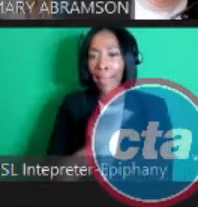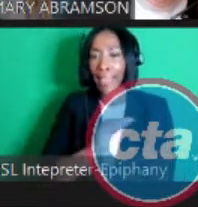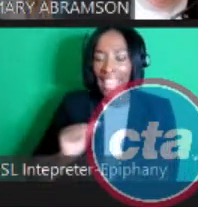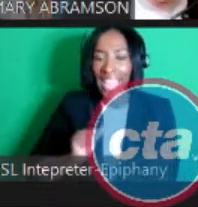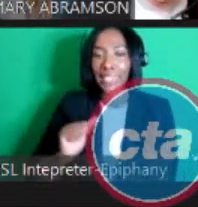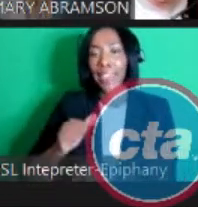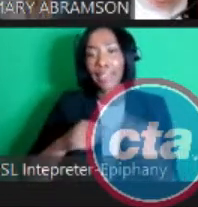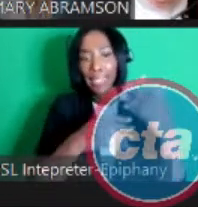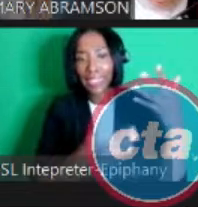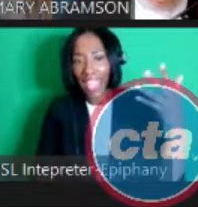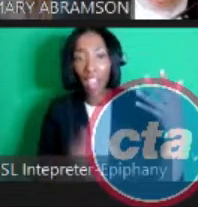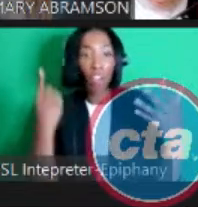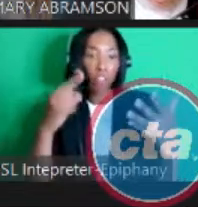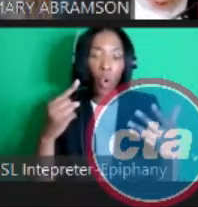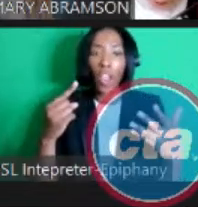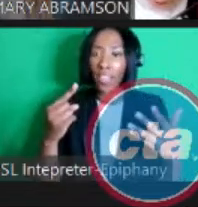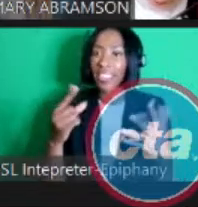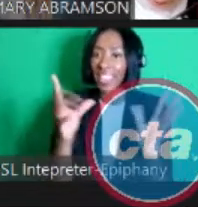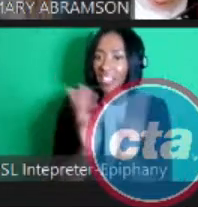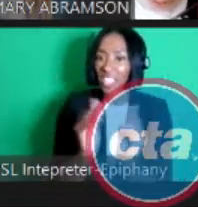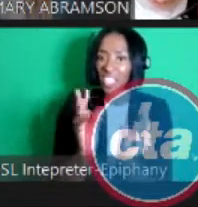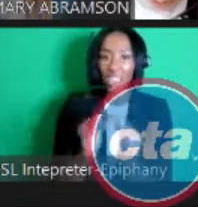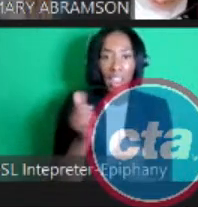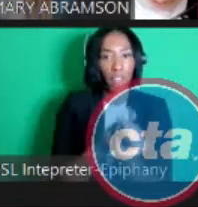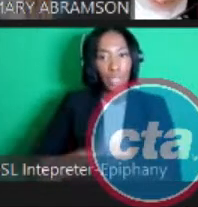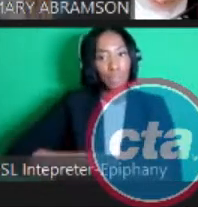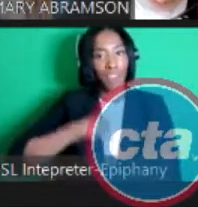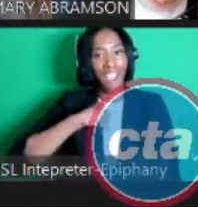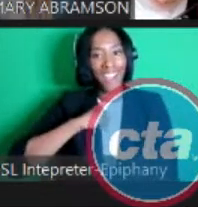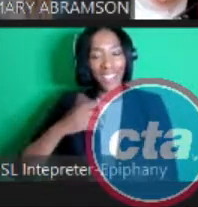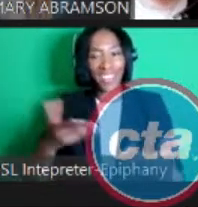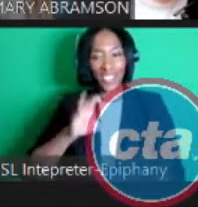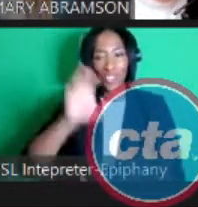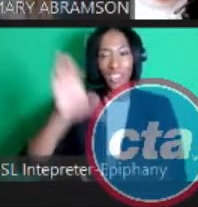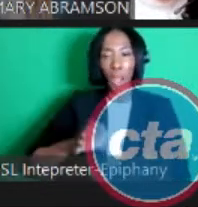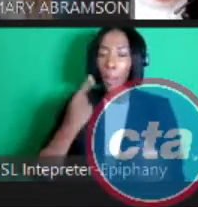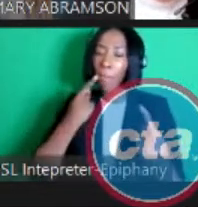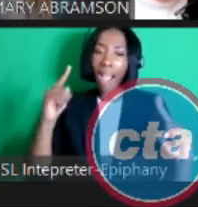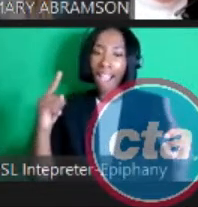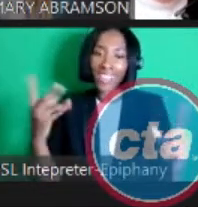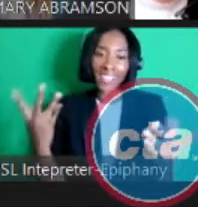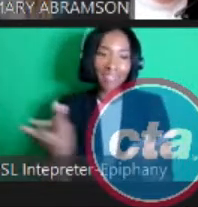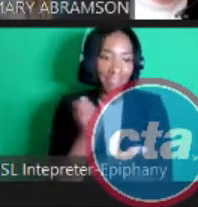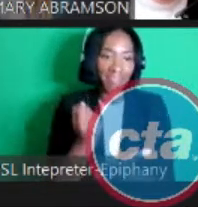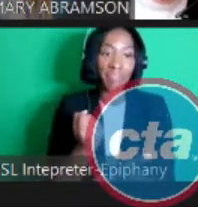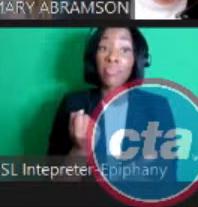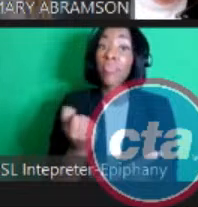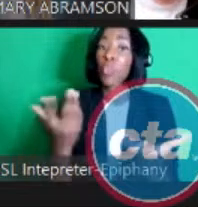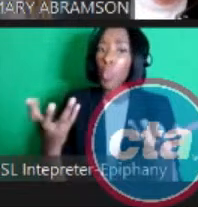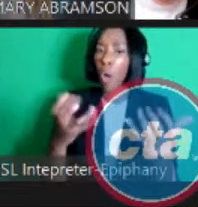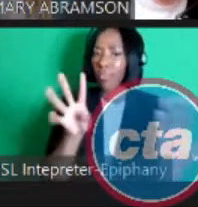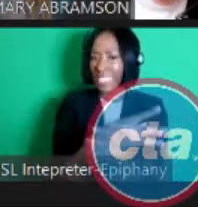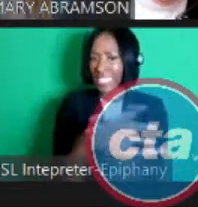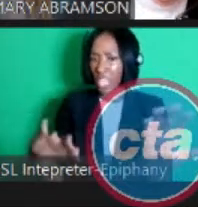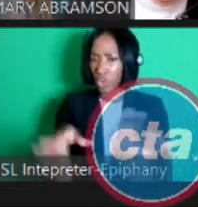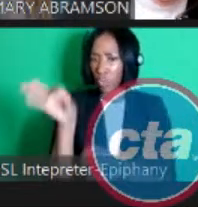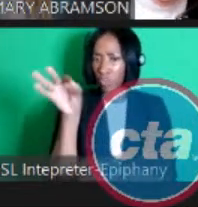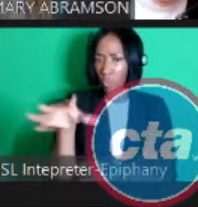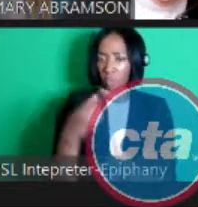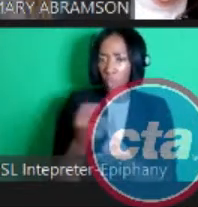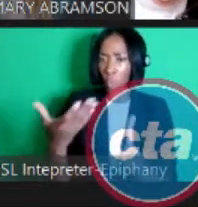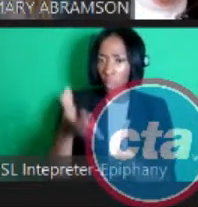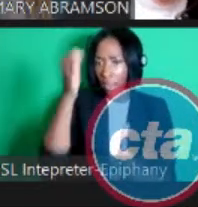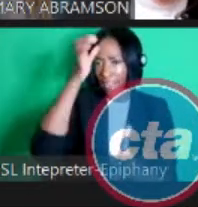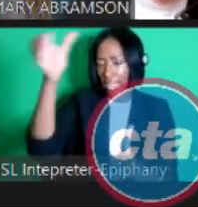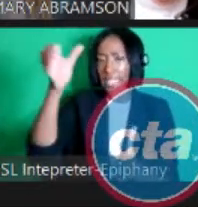for the convention. So everyone was proud that Chicago made it there. Just want to give you a little layout of what's happening that week, just from a concept